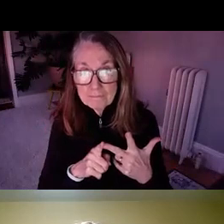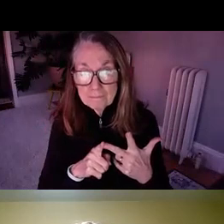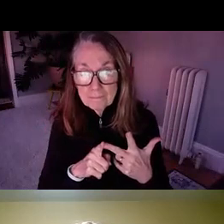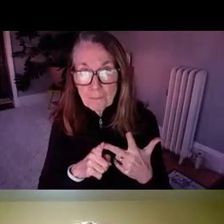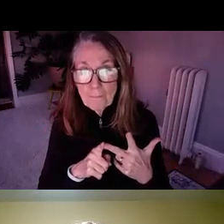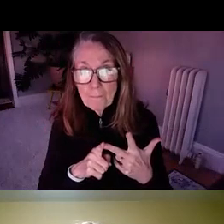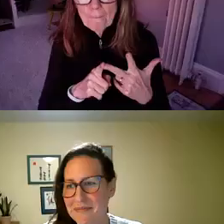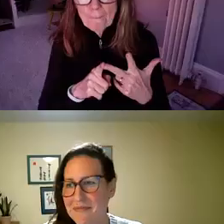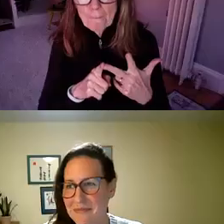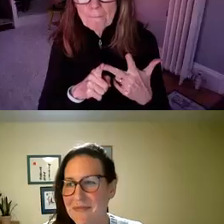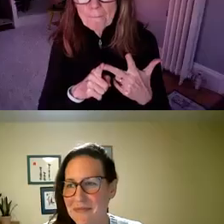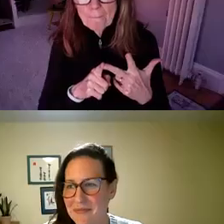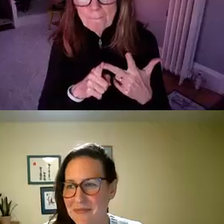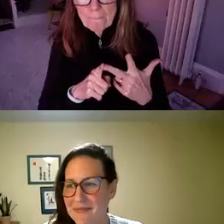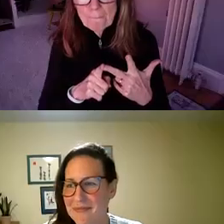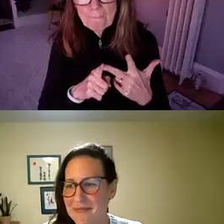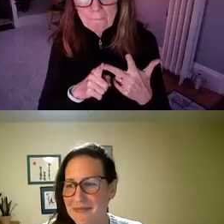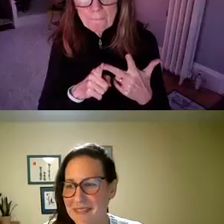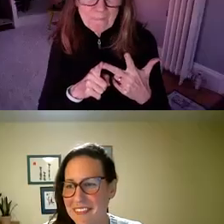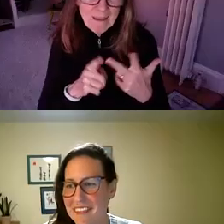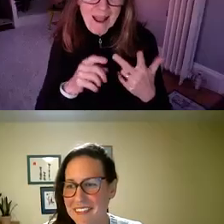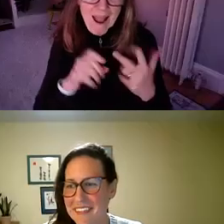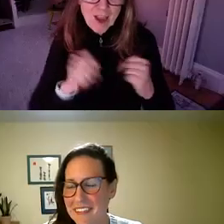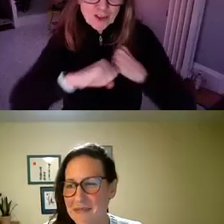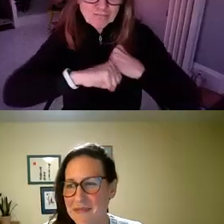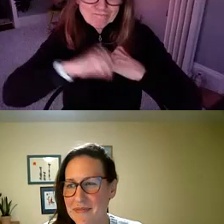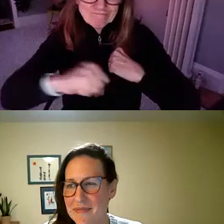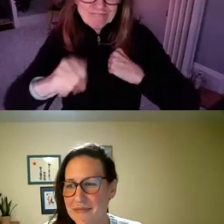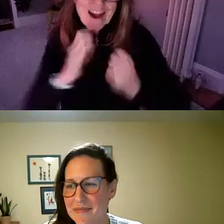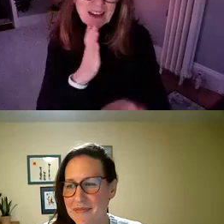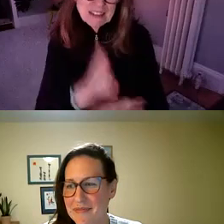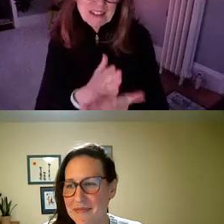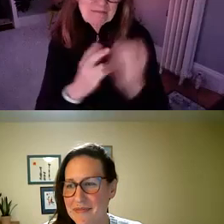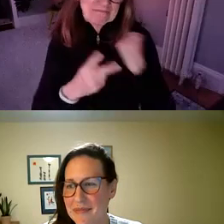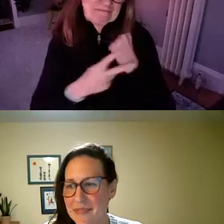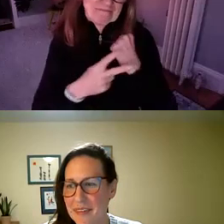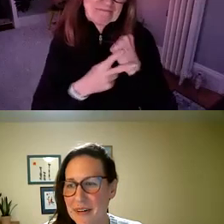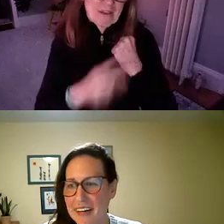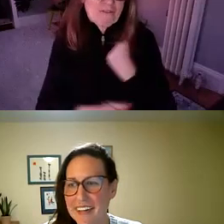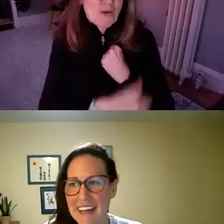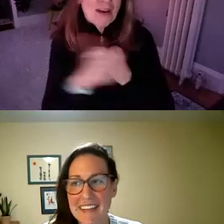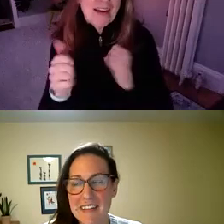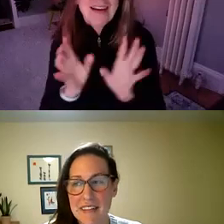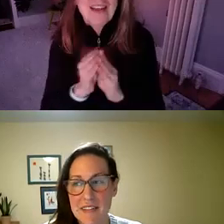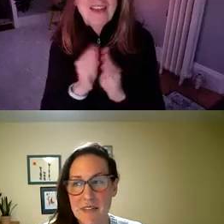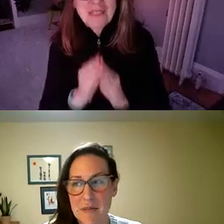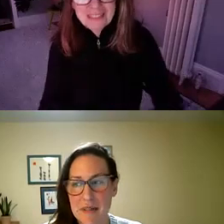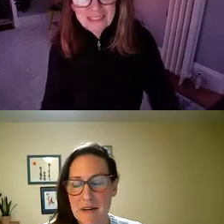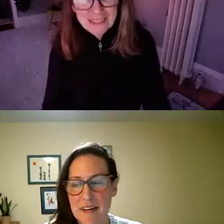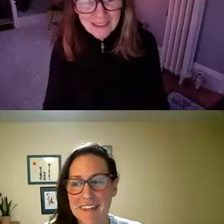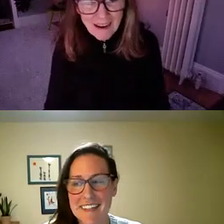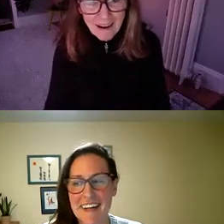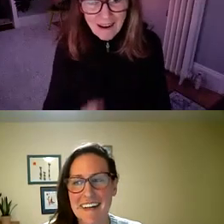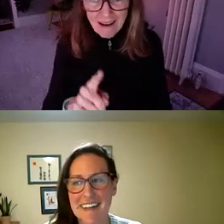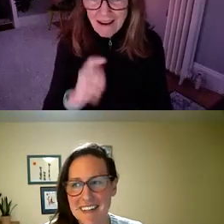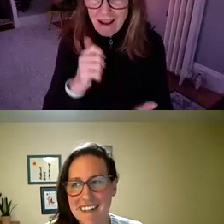well, I could go on and on and on, so I'll stop there and save that for another meeting, but yeah. Okay, I think that's incredibly helpful.